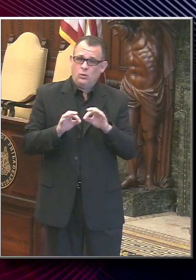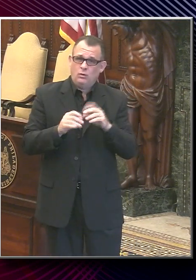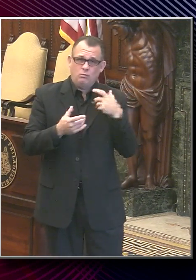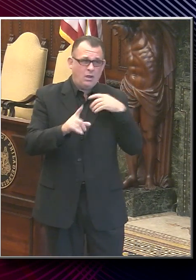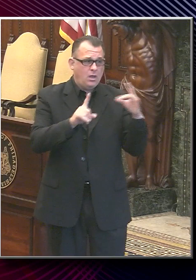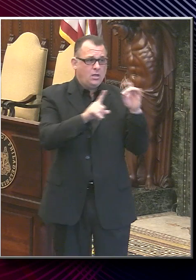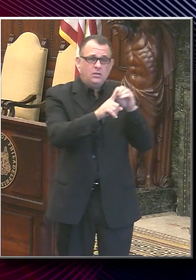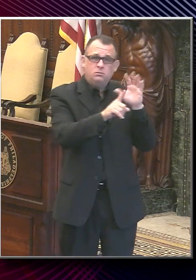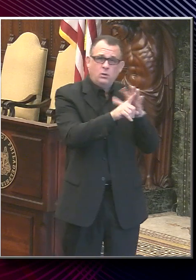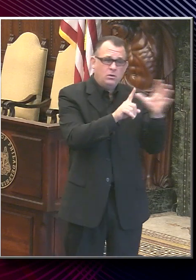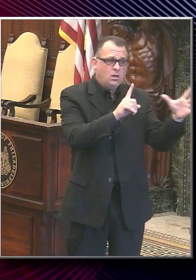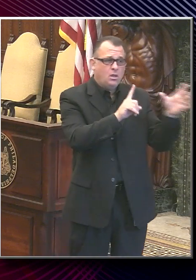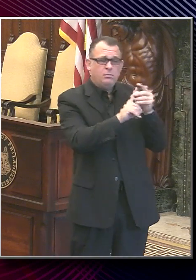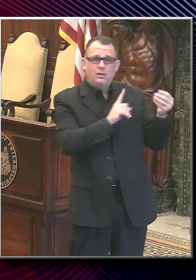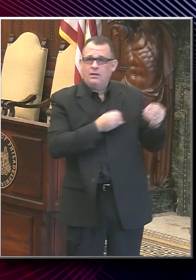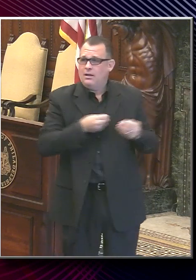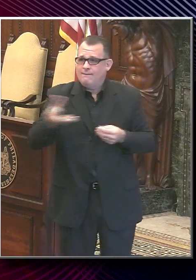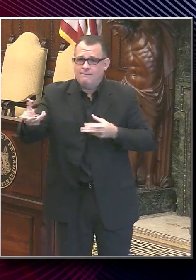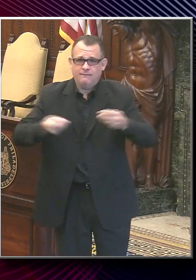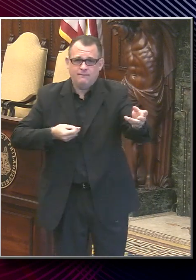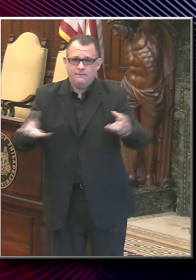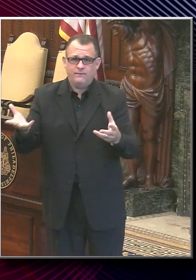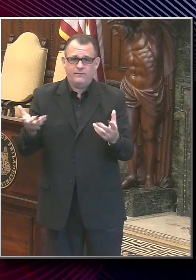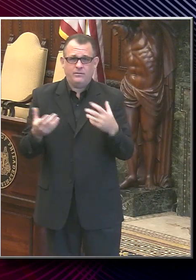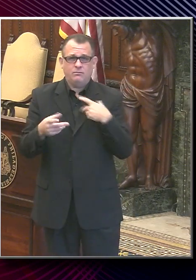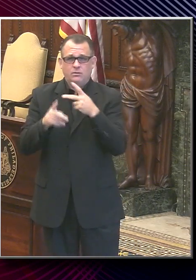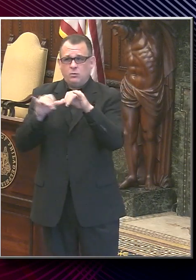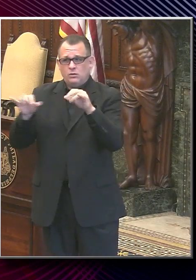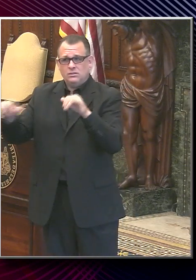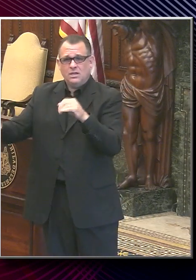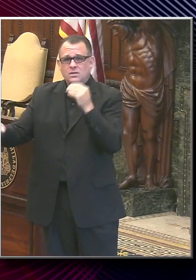them. So if you're staying at home, your